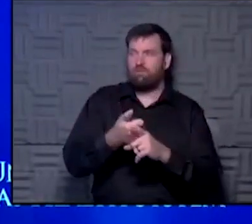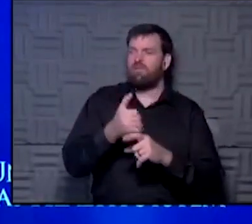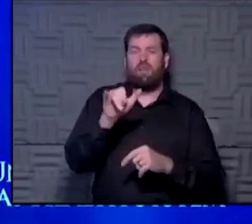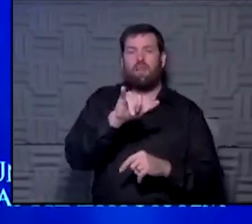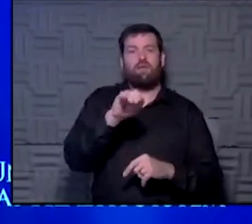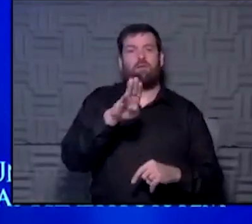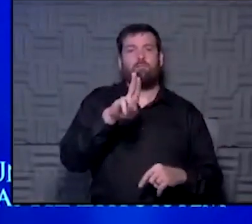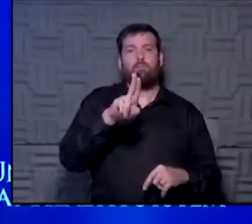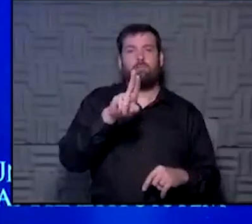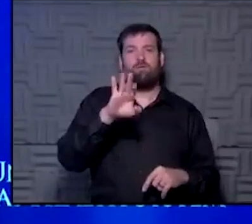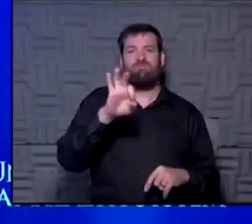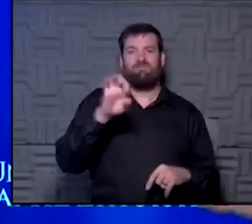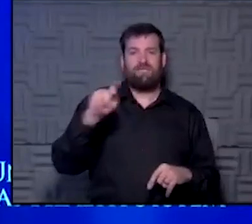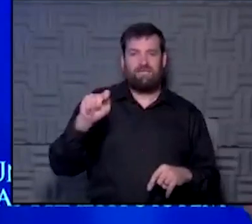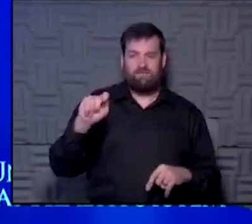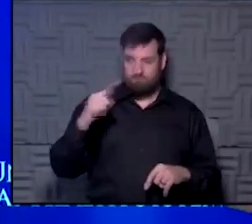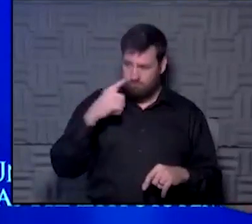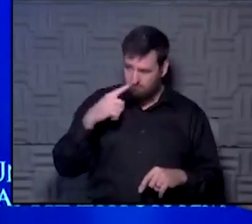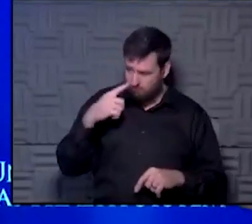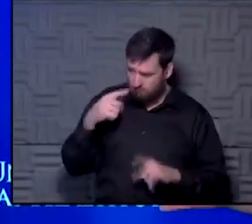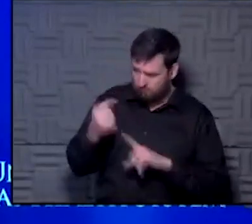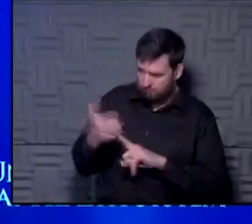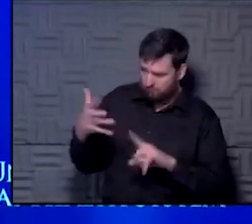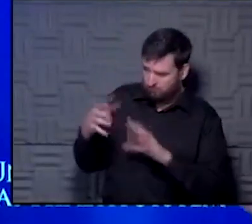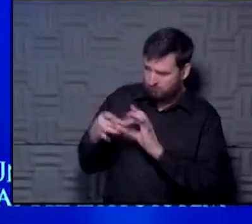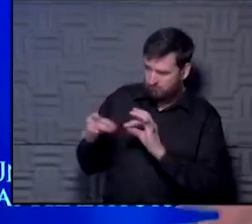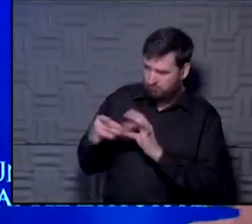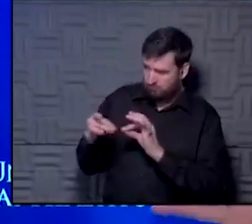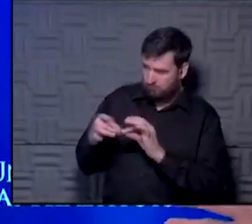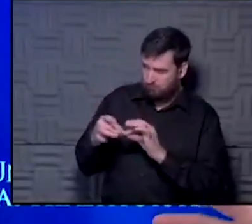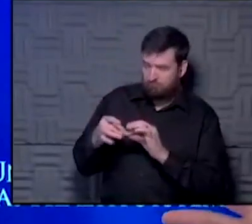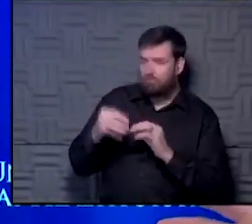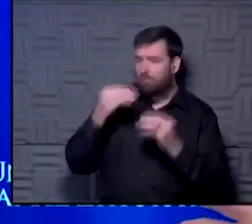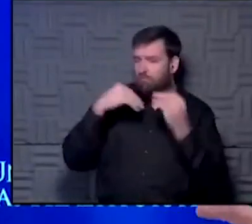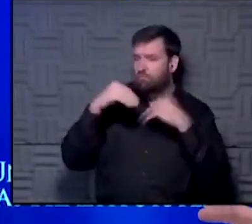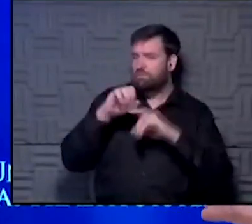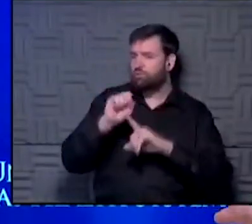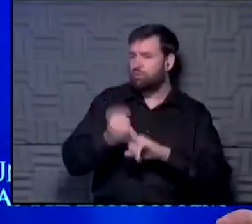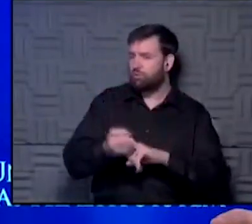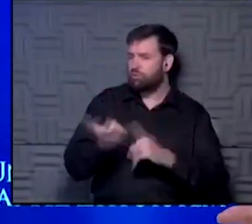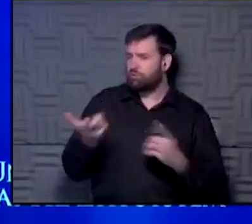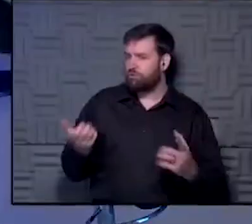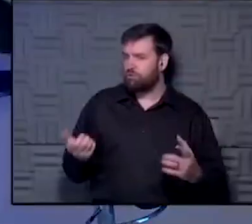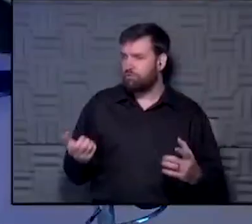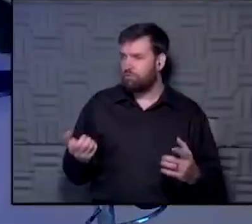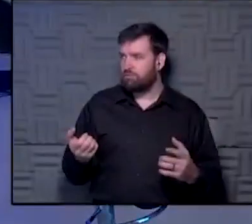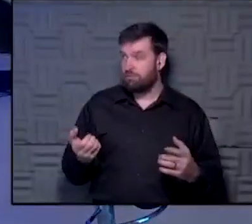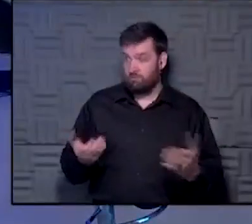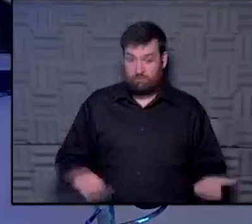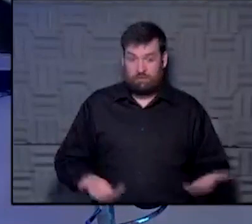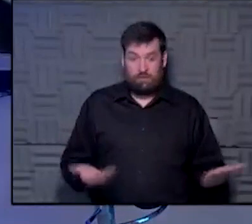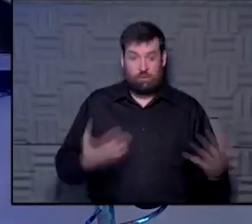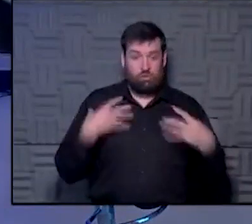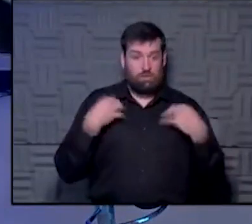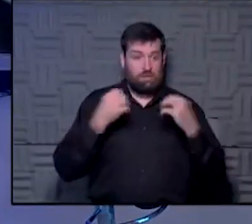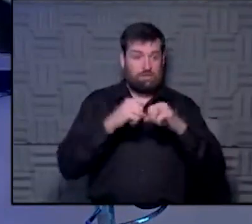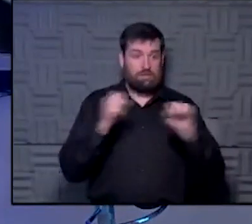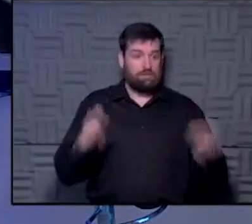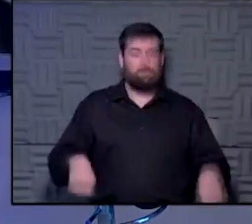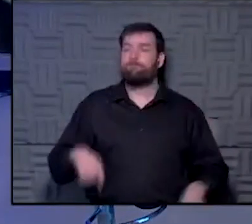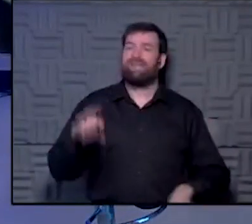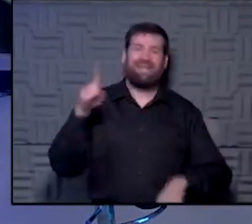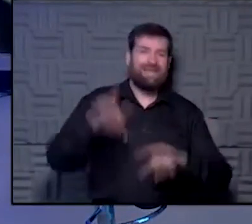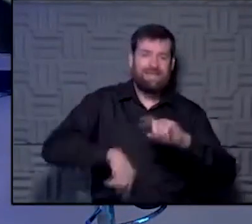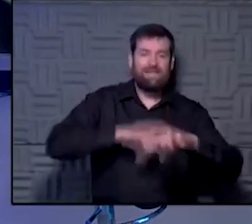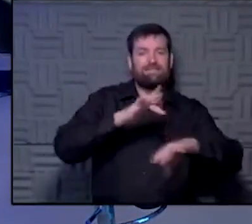like a buffet. Yeah. Can you speak a little bit more to the food situation? Even here in the health system, you can't